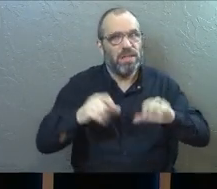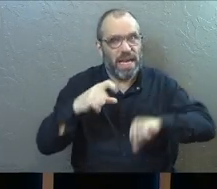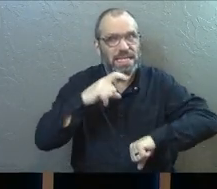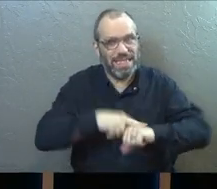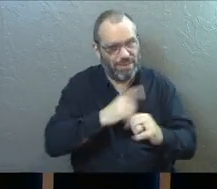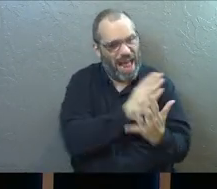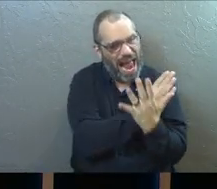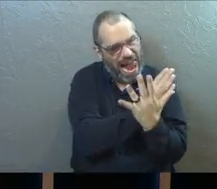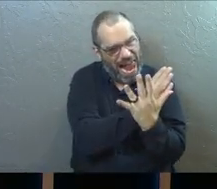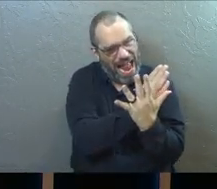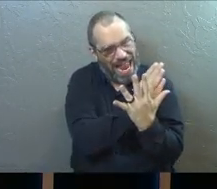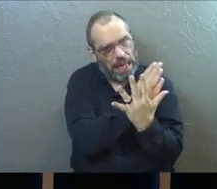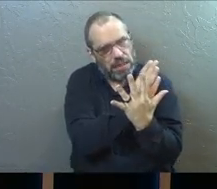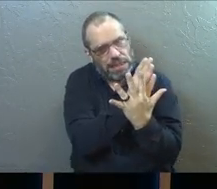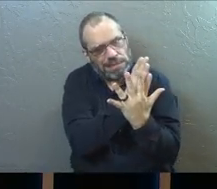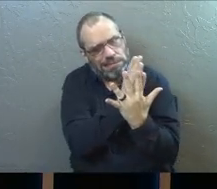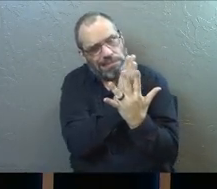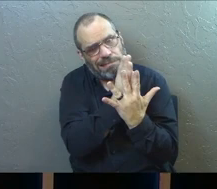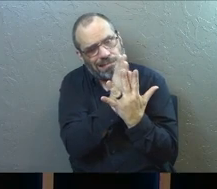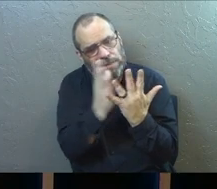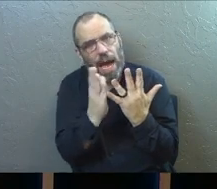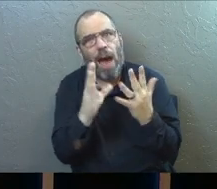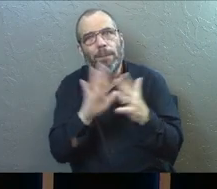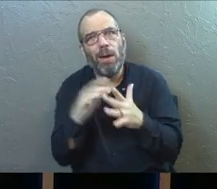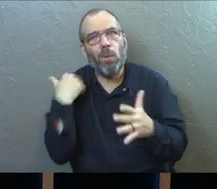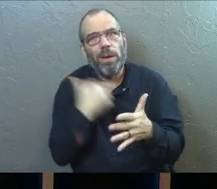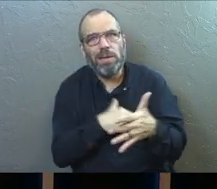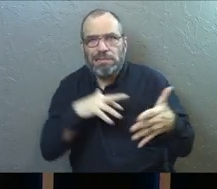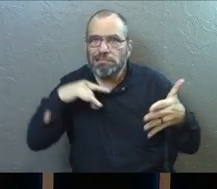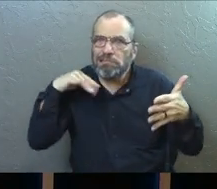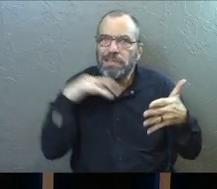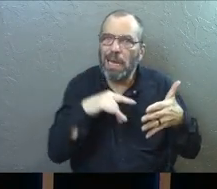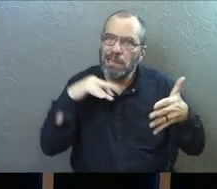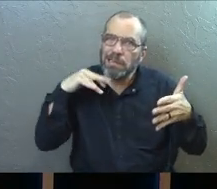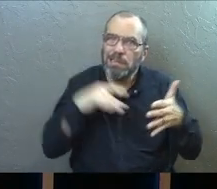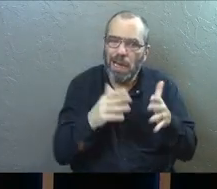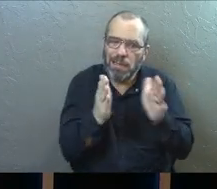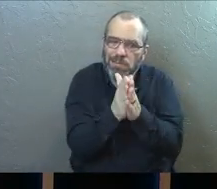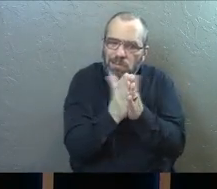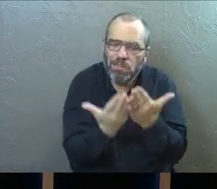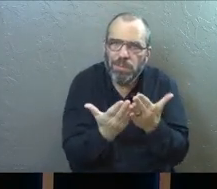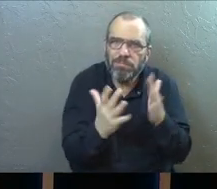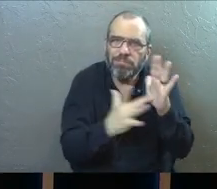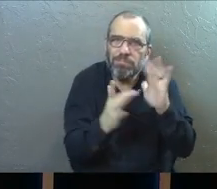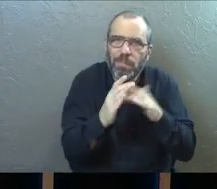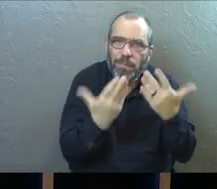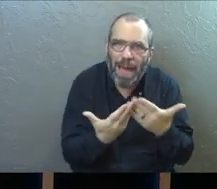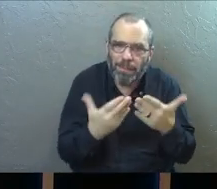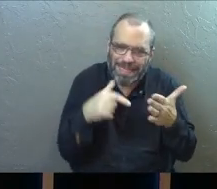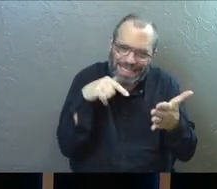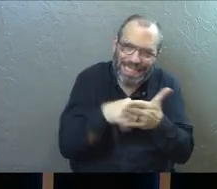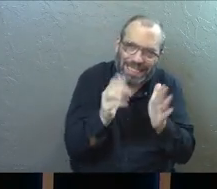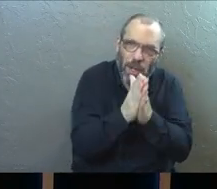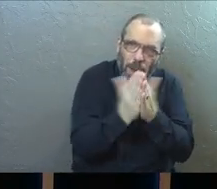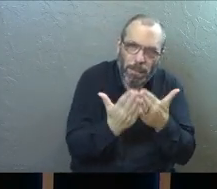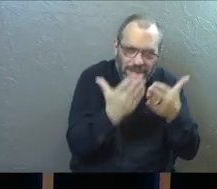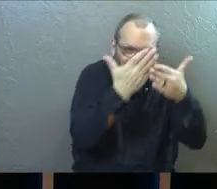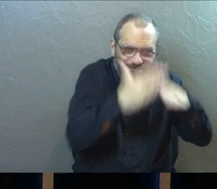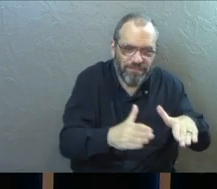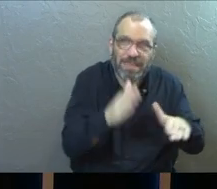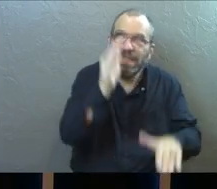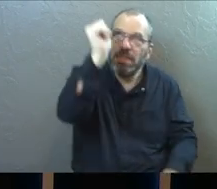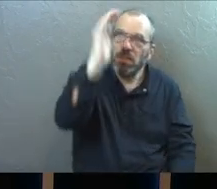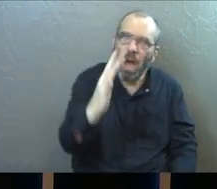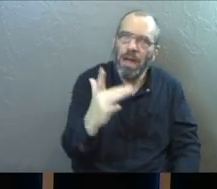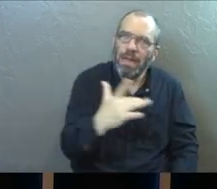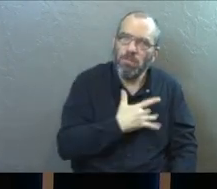time to get through them. And we wanted to make sure that we're actually spending time in this, in the Lord's word, in this specific book, and breaking down what it is that